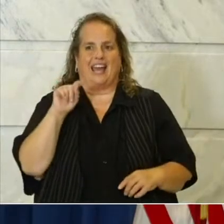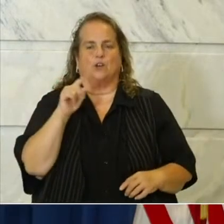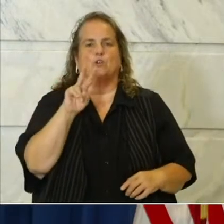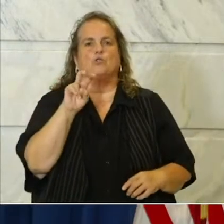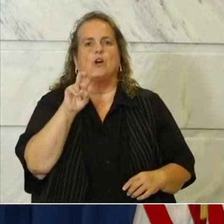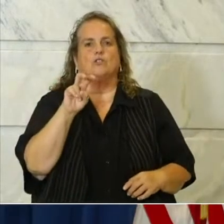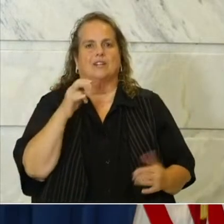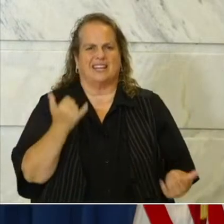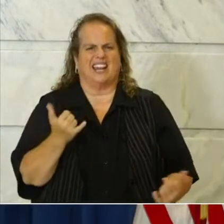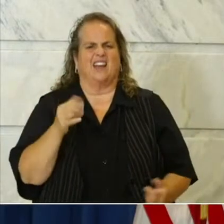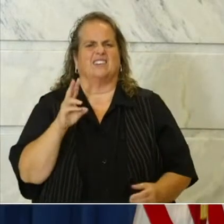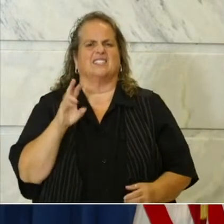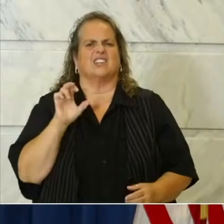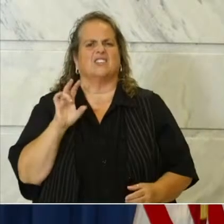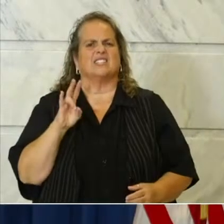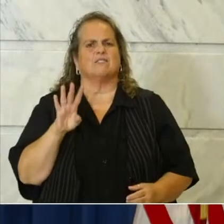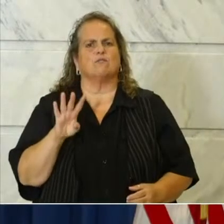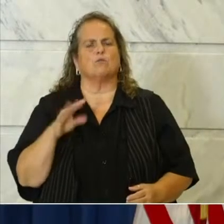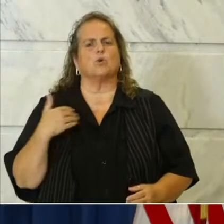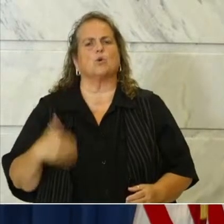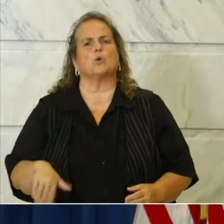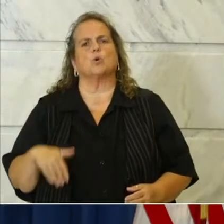and we're now at 674.